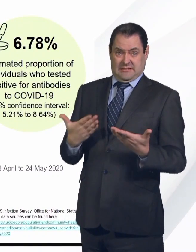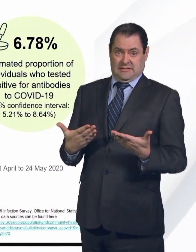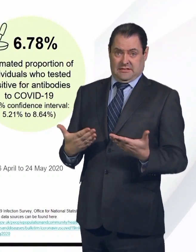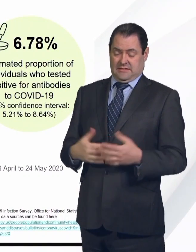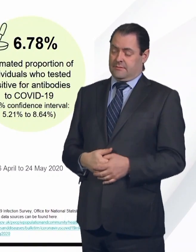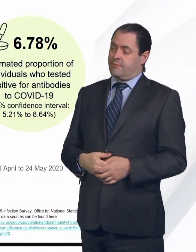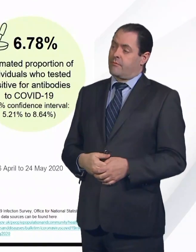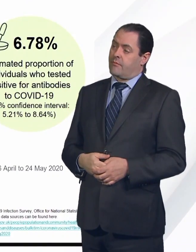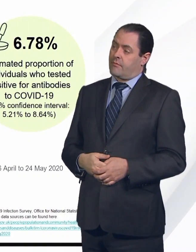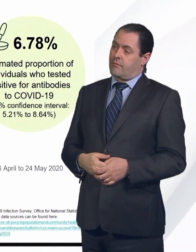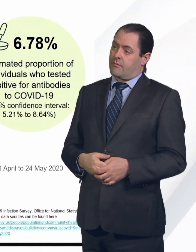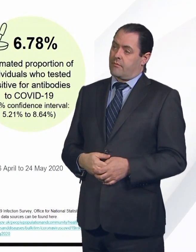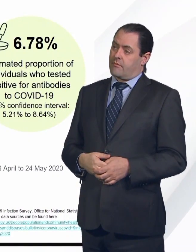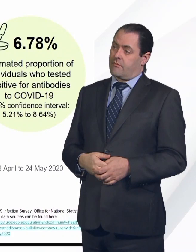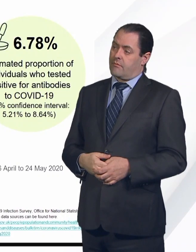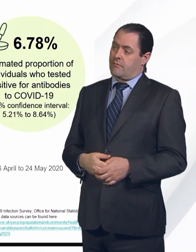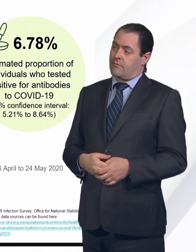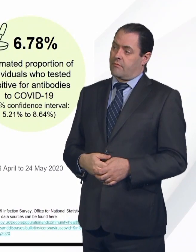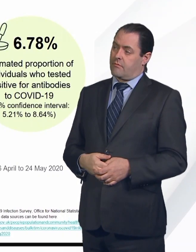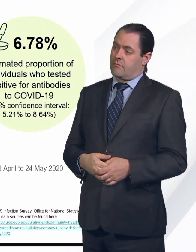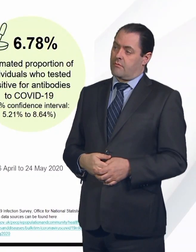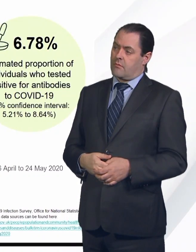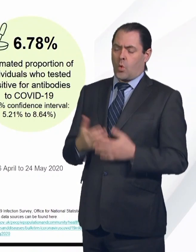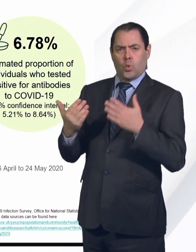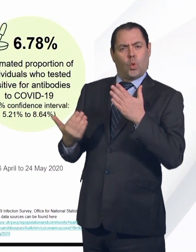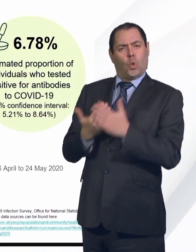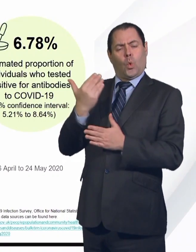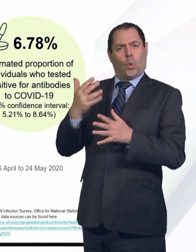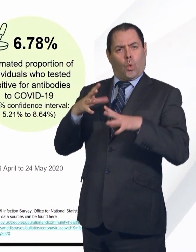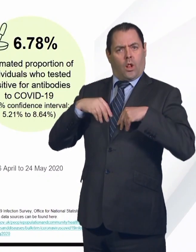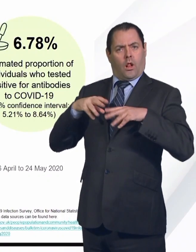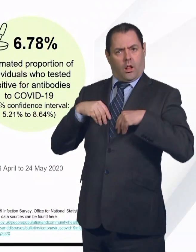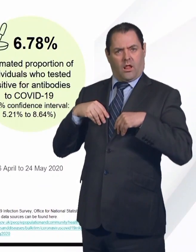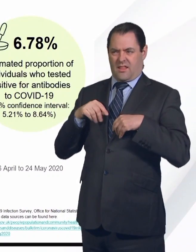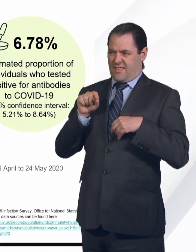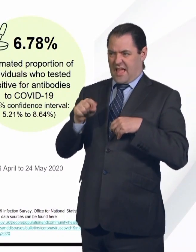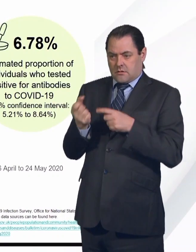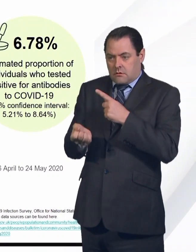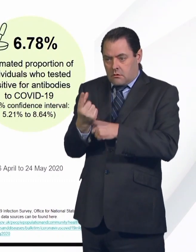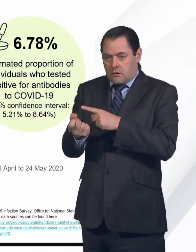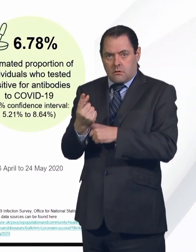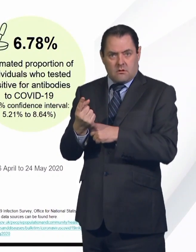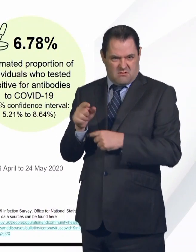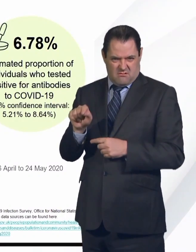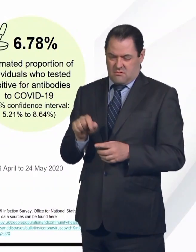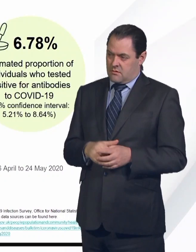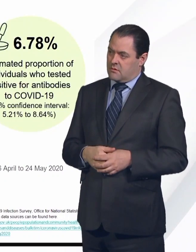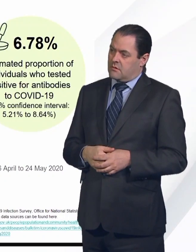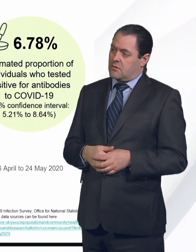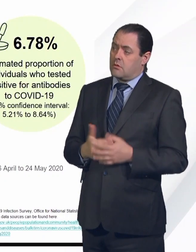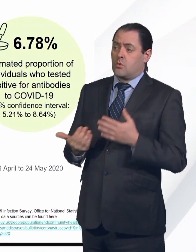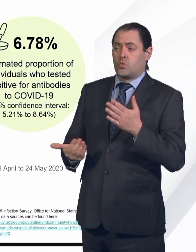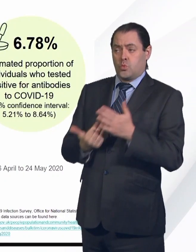second important number is the number of new infections, the so-called incidence. The number of